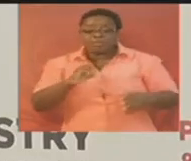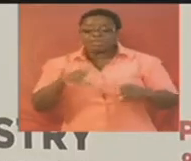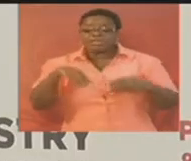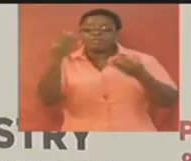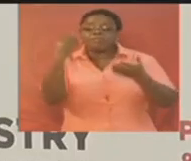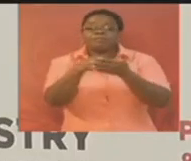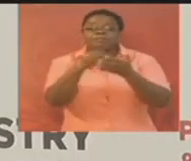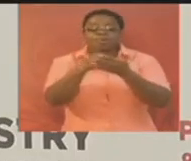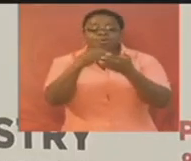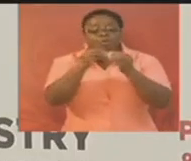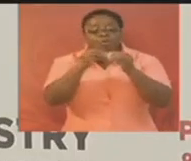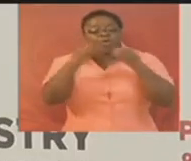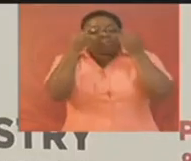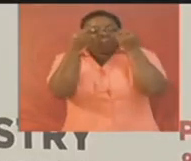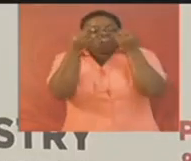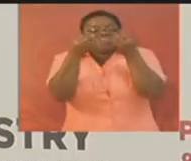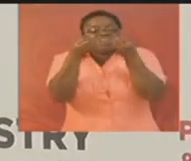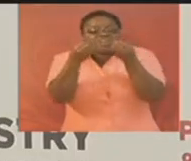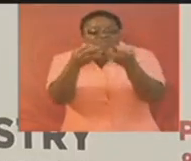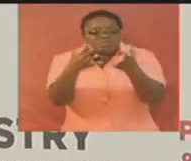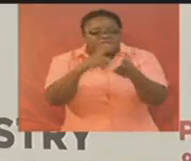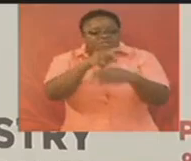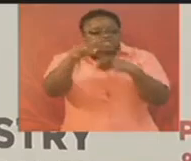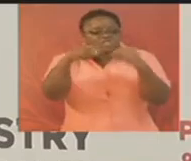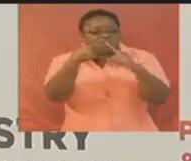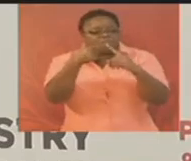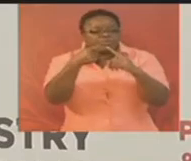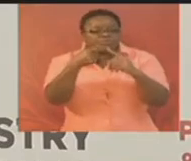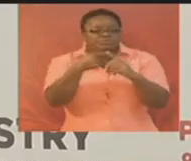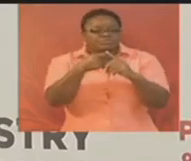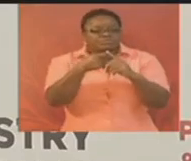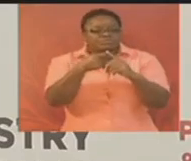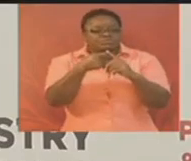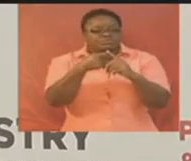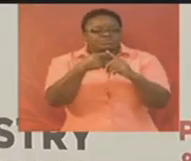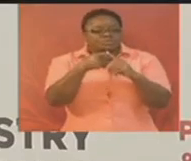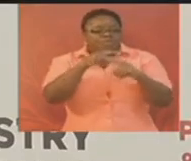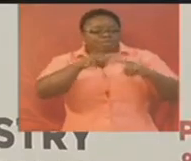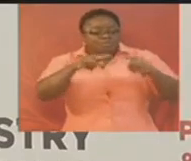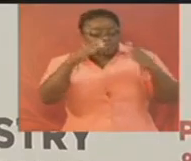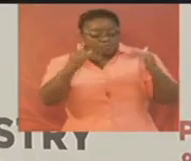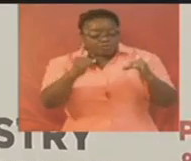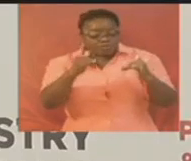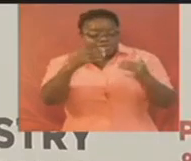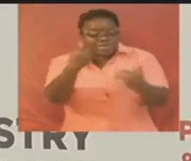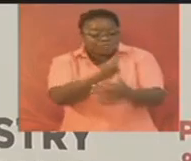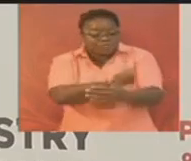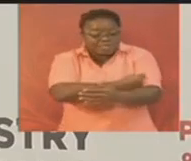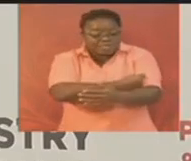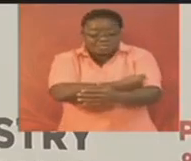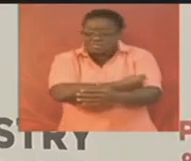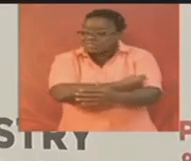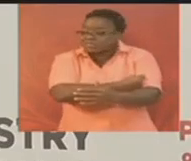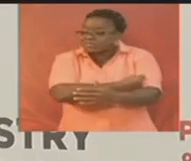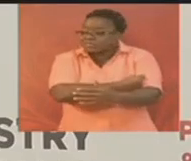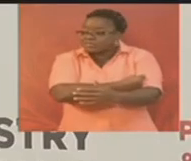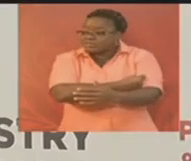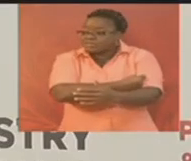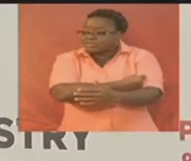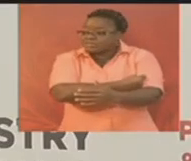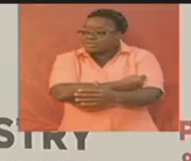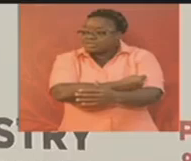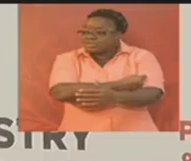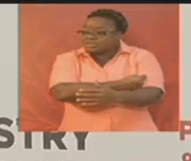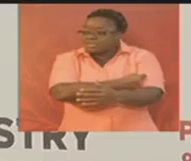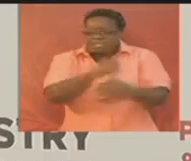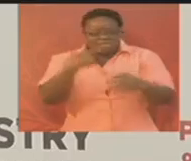from AstraZeneca. And what is interesting about their data is that following their vaccines, they need time. The immune system does give you a good